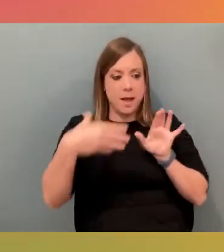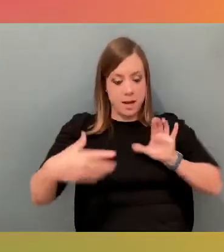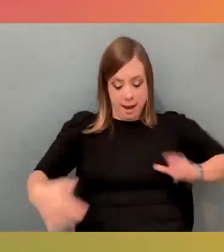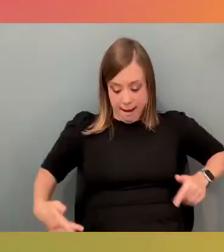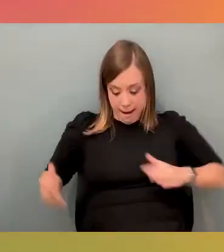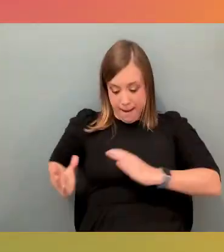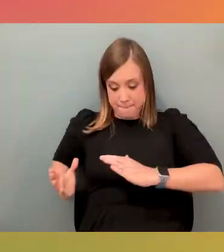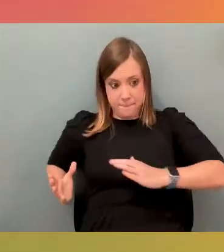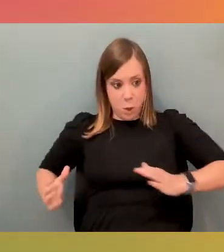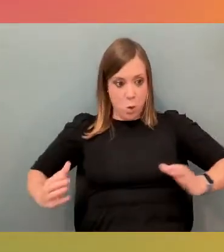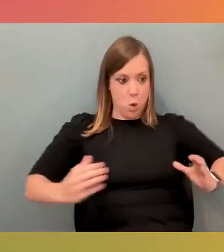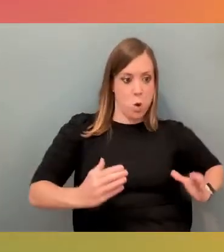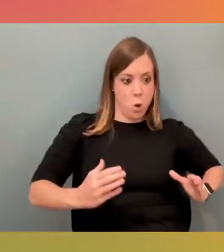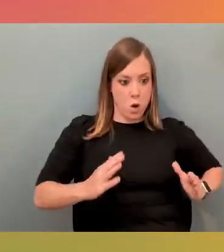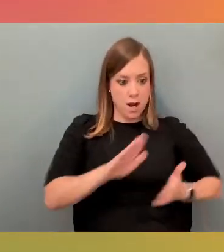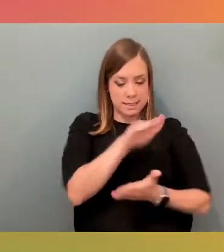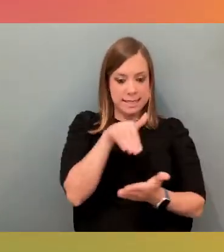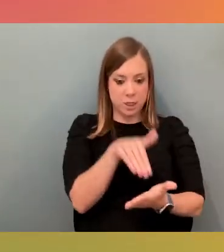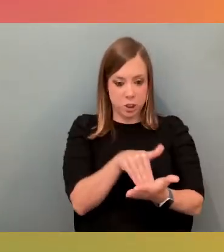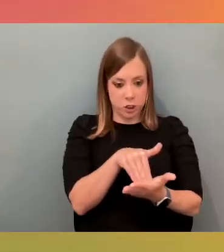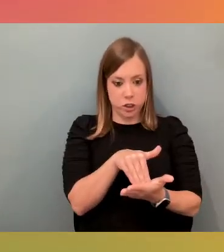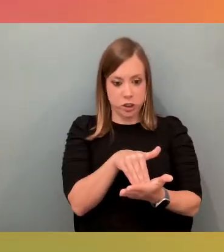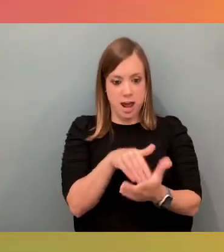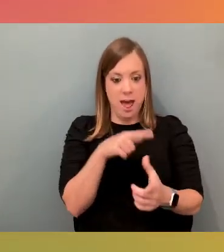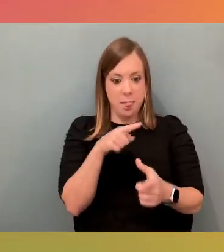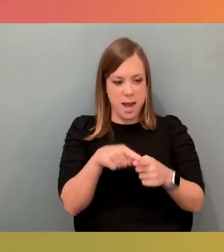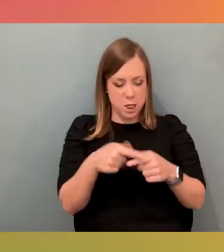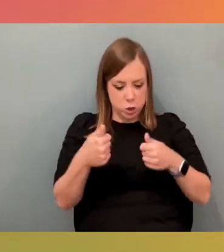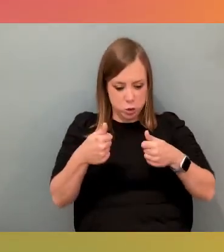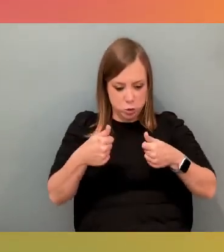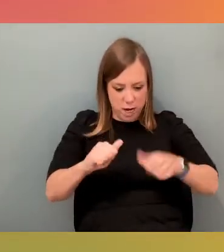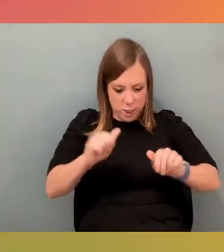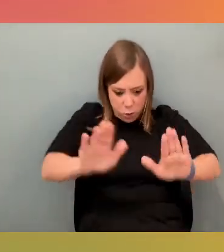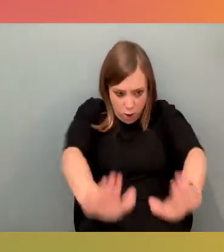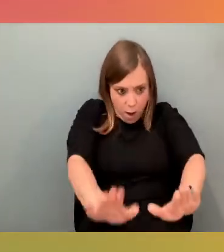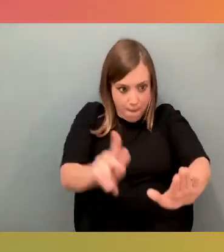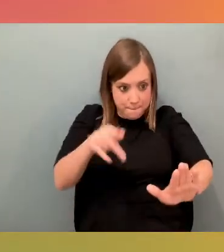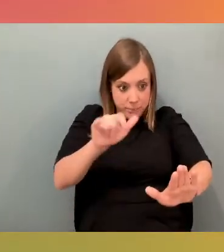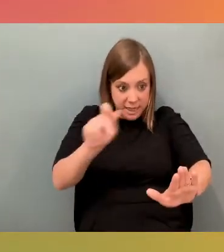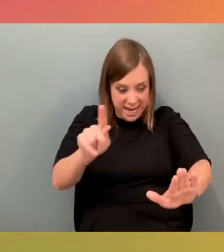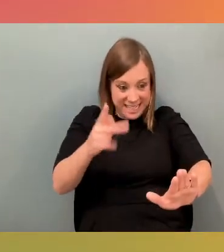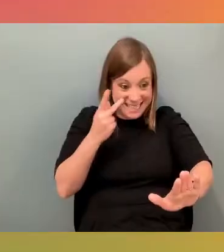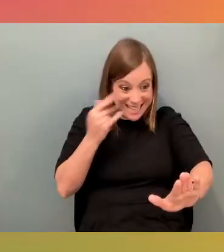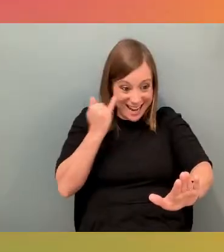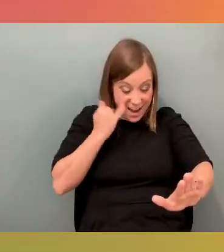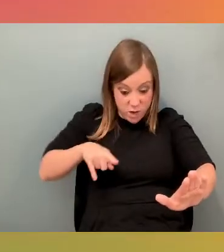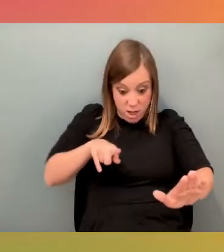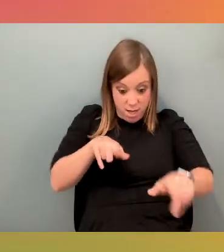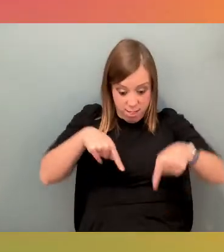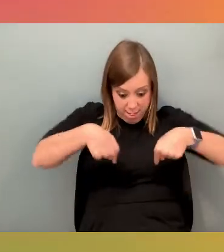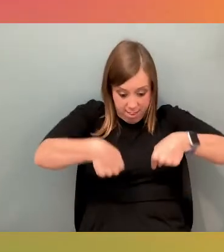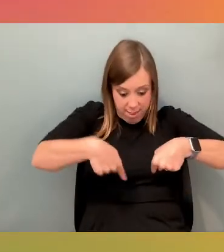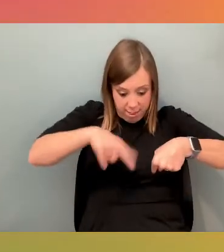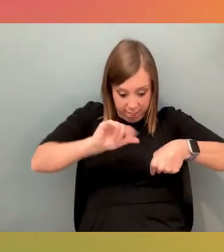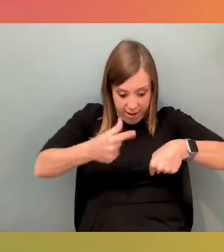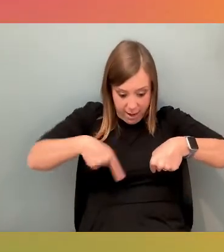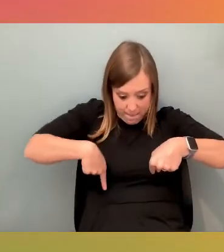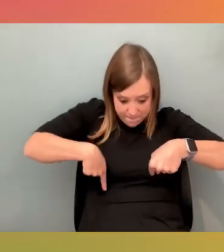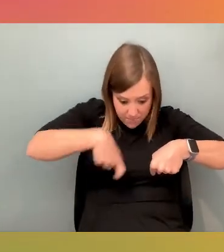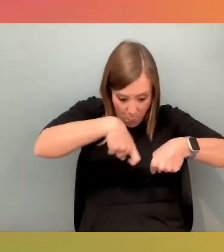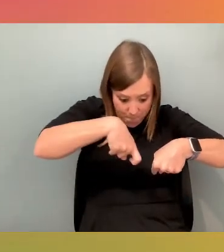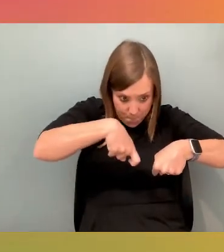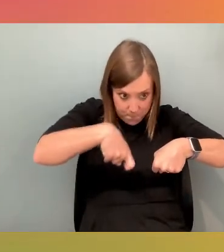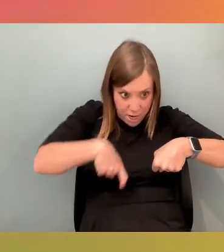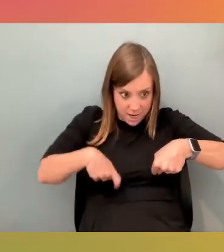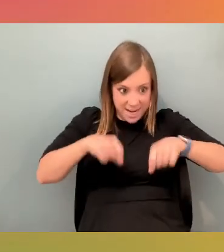your nose in your high plank. See how high you could get that right thigh towards your chest. Beautiful. Flex your right foot and step